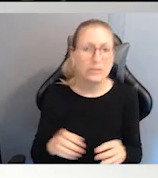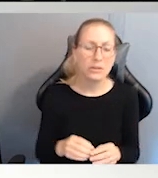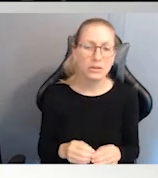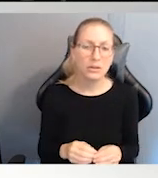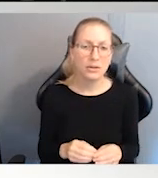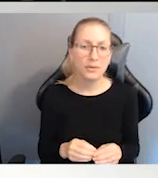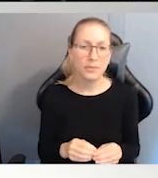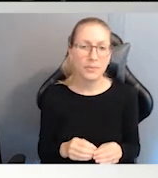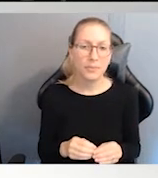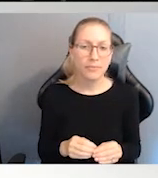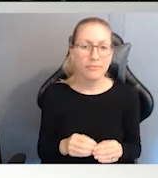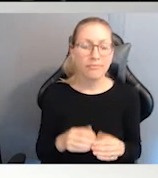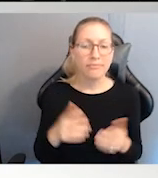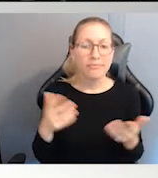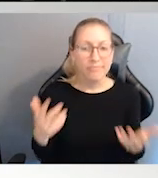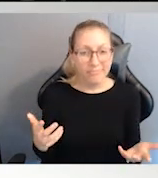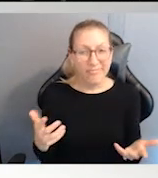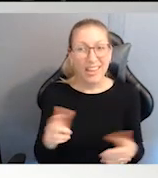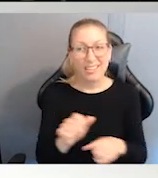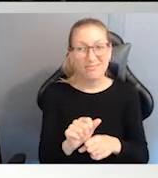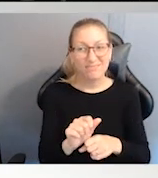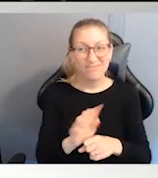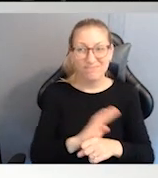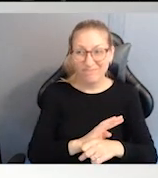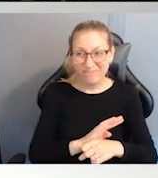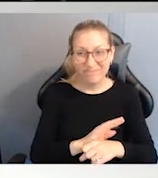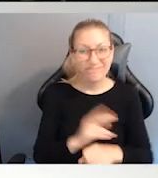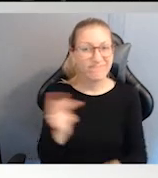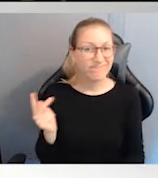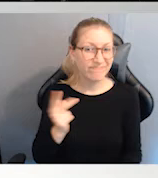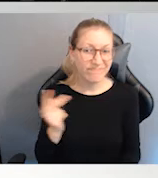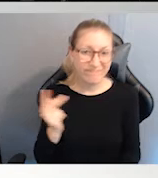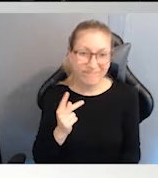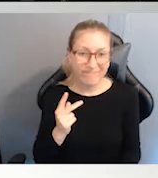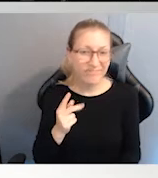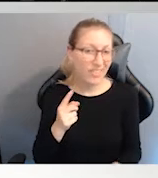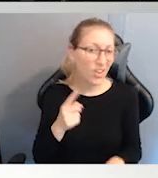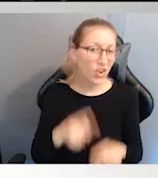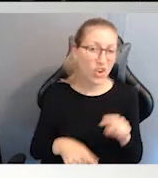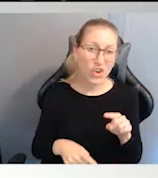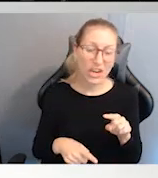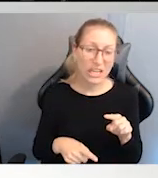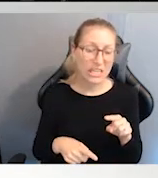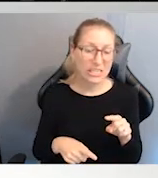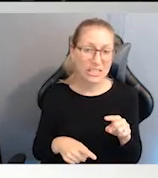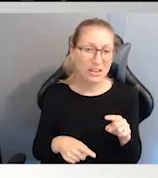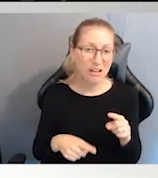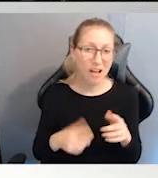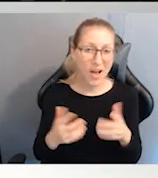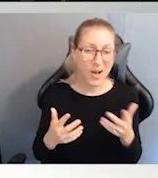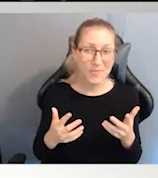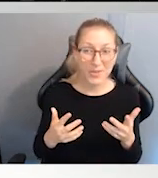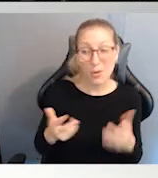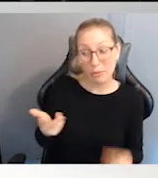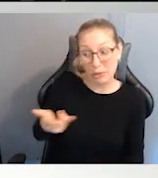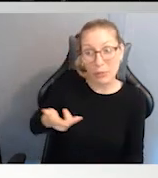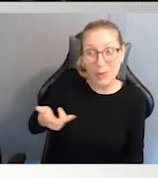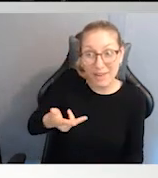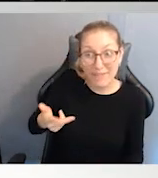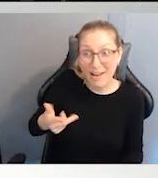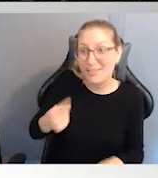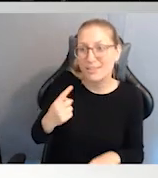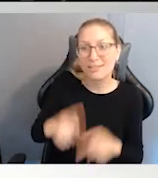And because of the pandemic, we have not been able to take this little guy right here